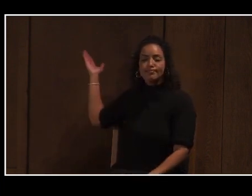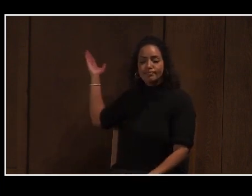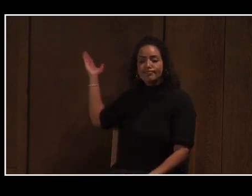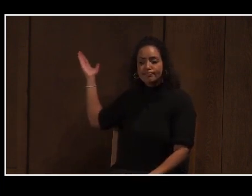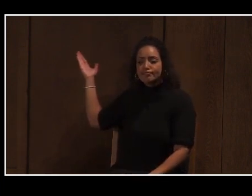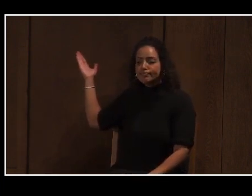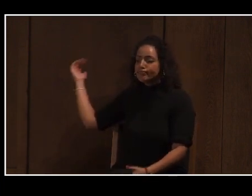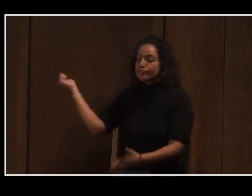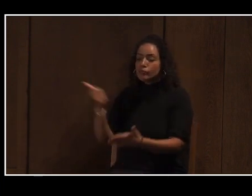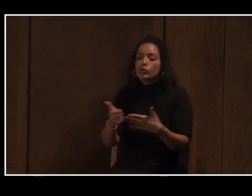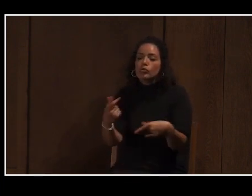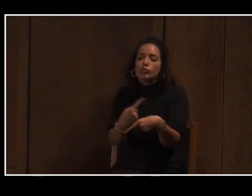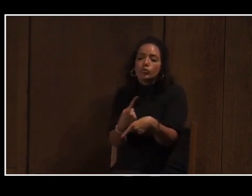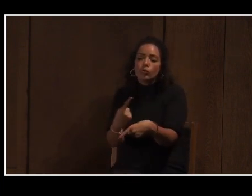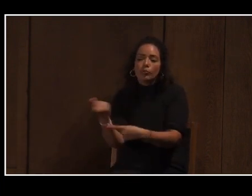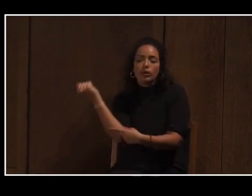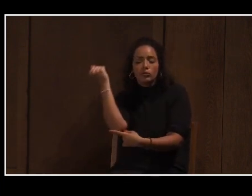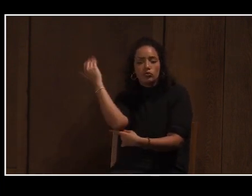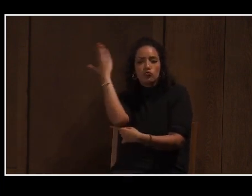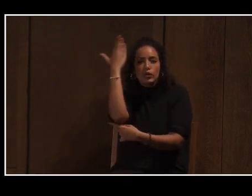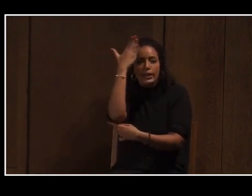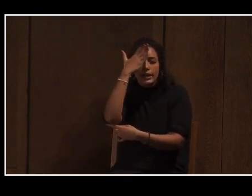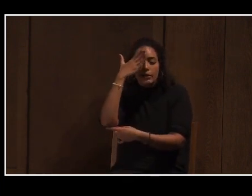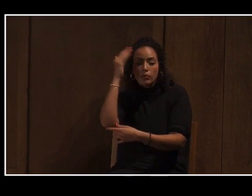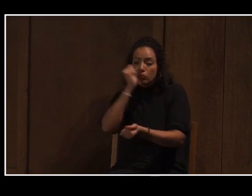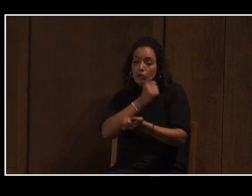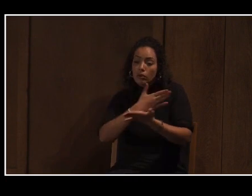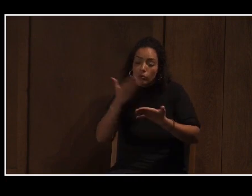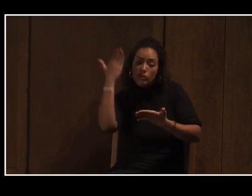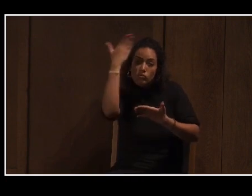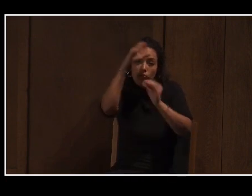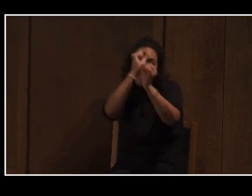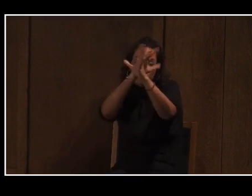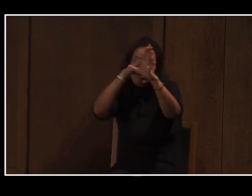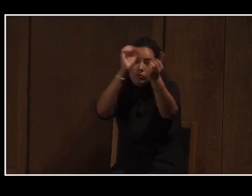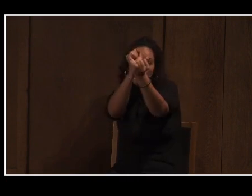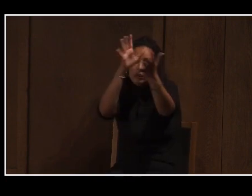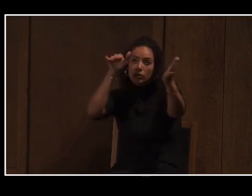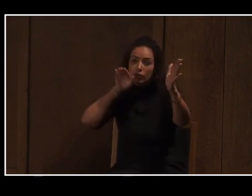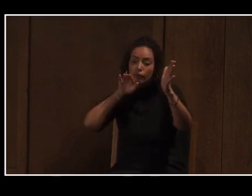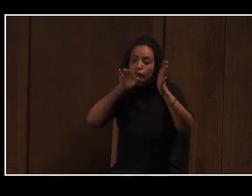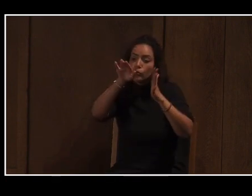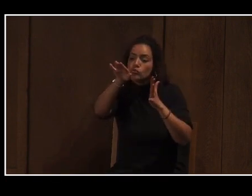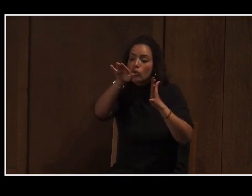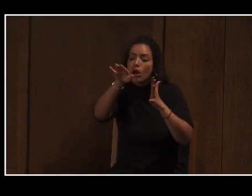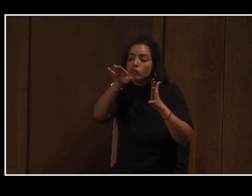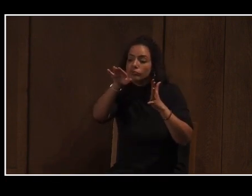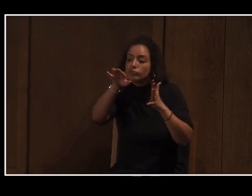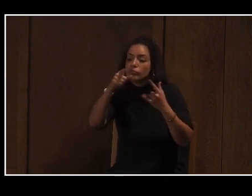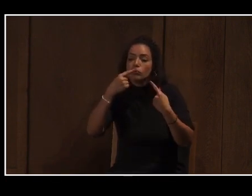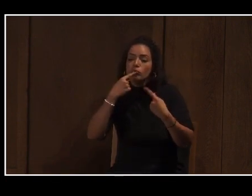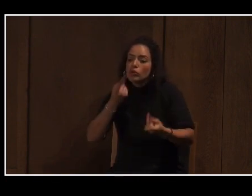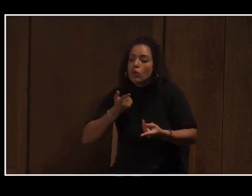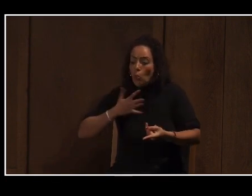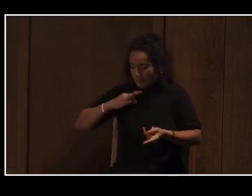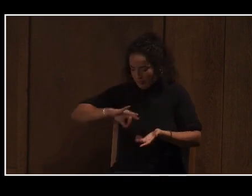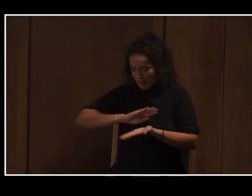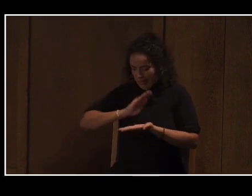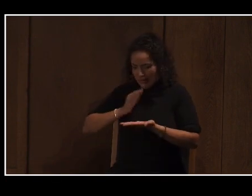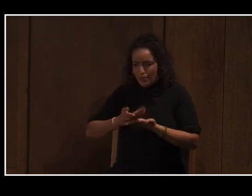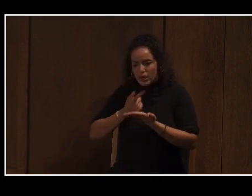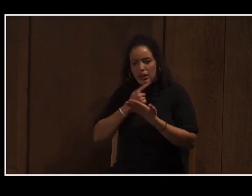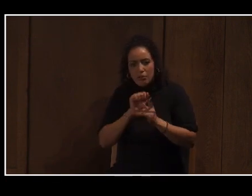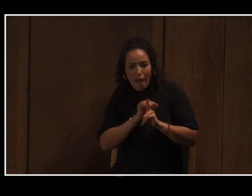about dreaming. We are clear that we are dreaming liberated futures, not for the reconfiguration of capitalism or the